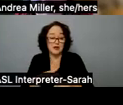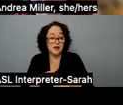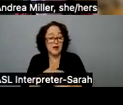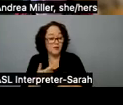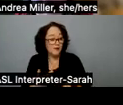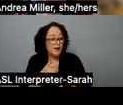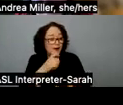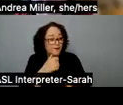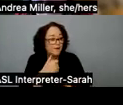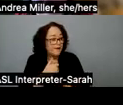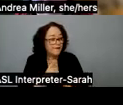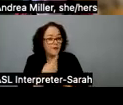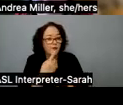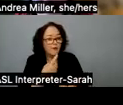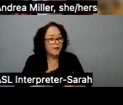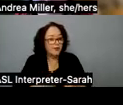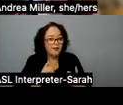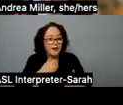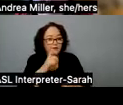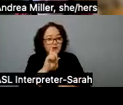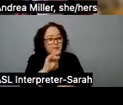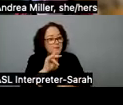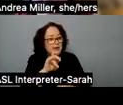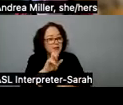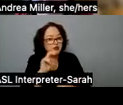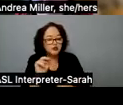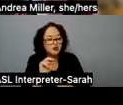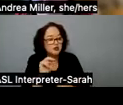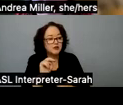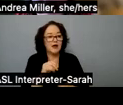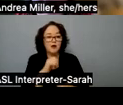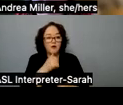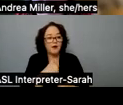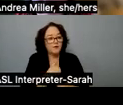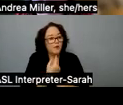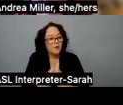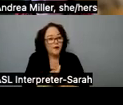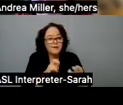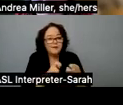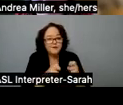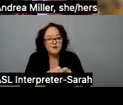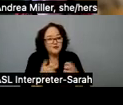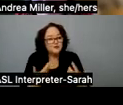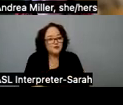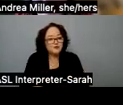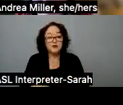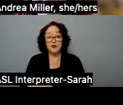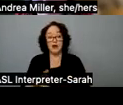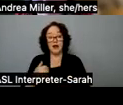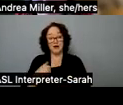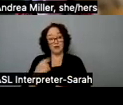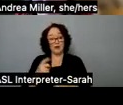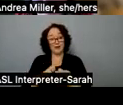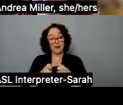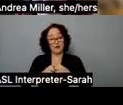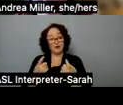and I don't have a one life issue. and my issues are not happening one at a time. Many of my issues